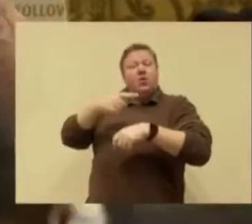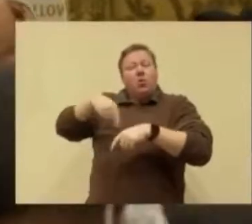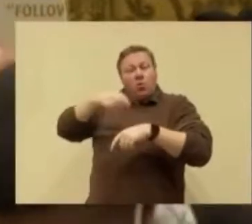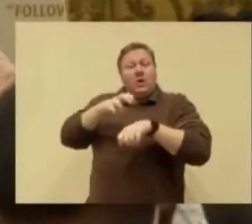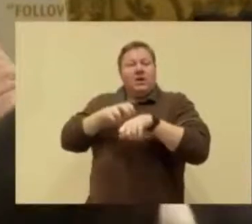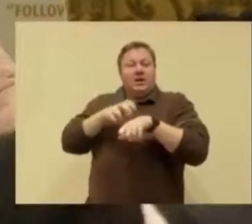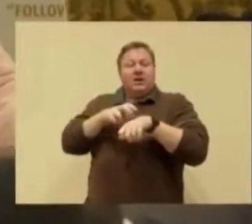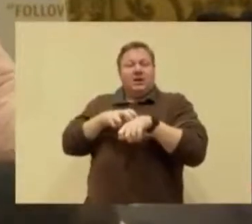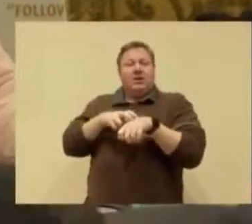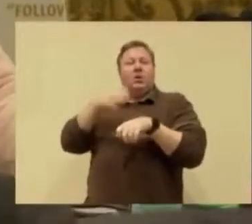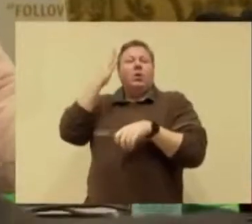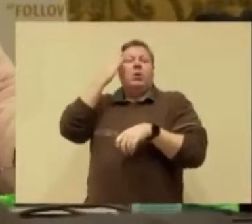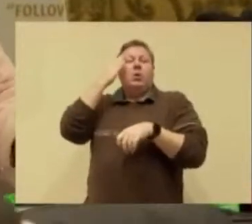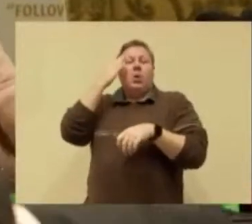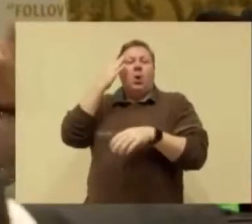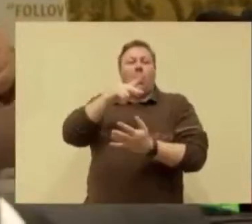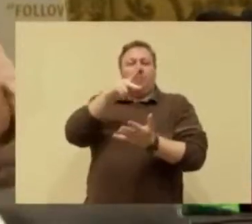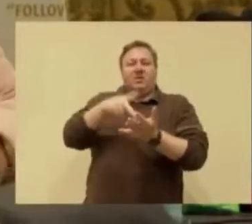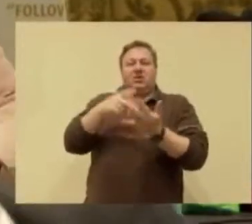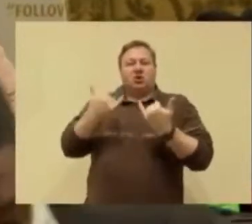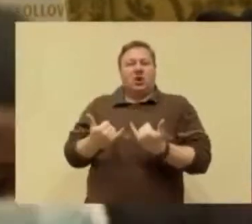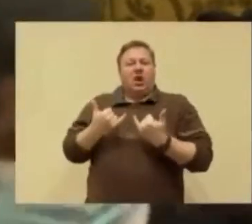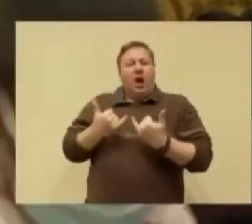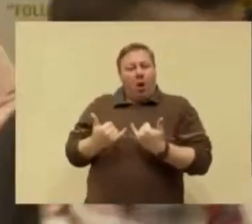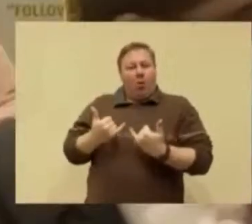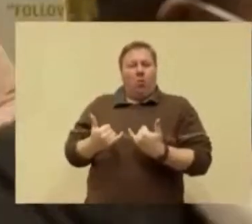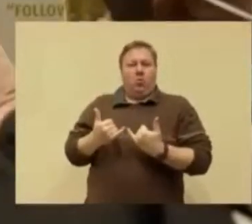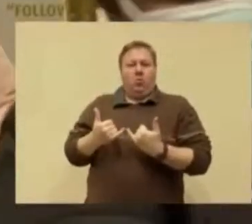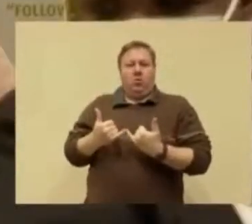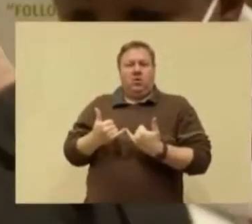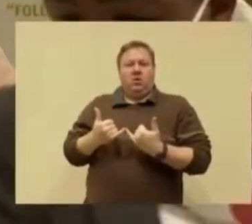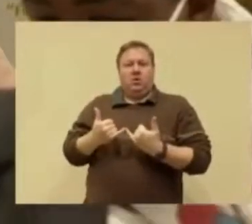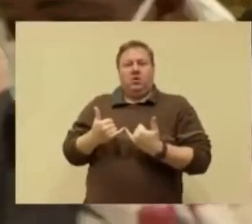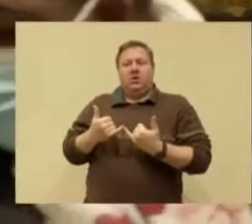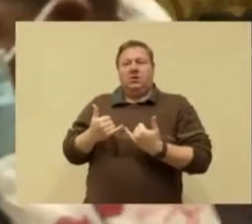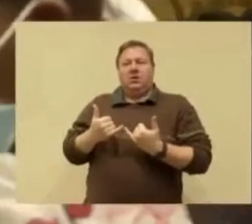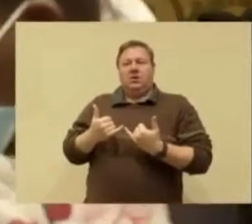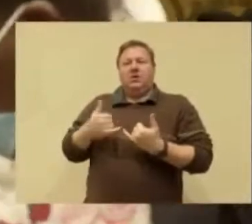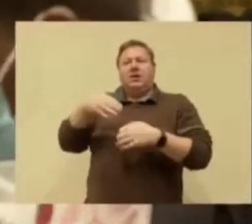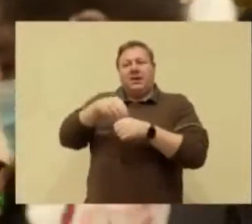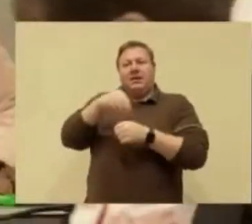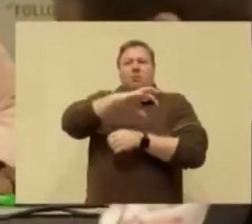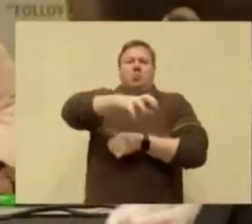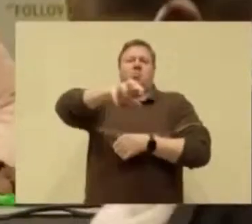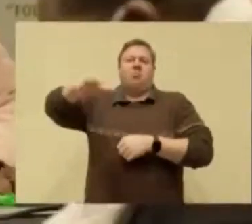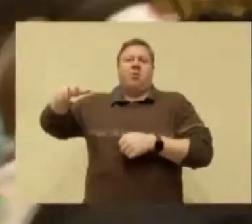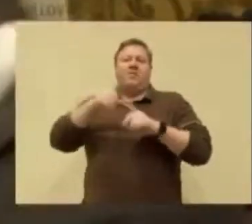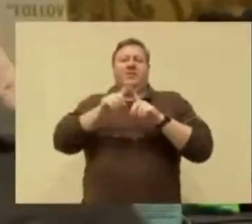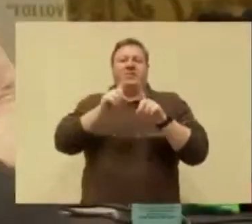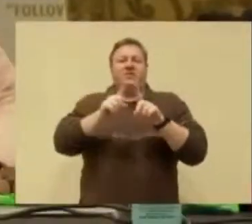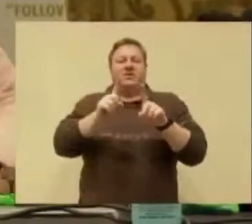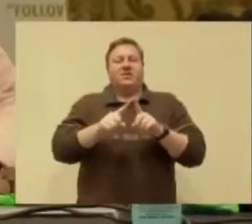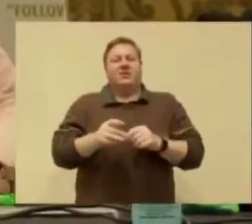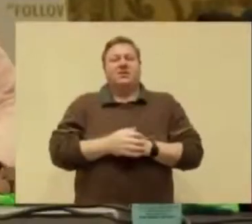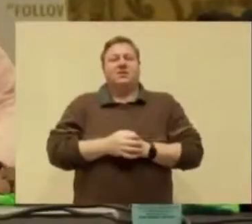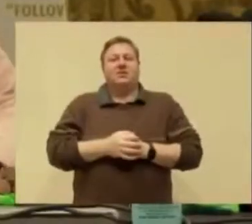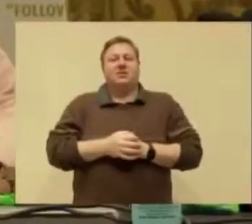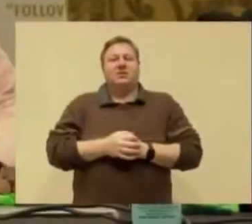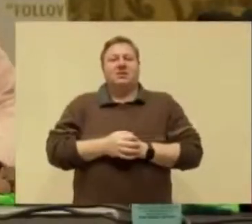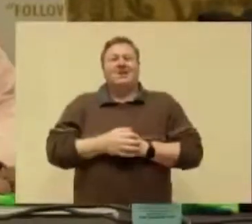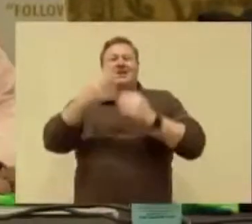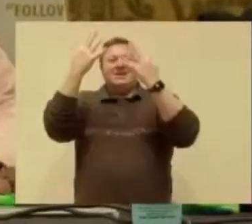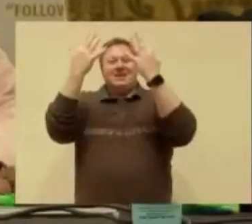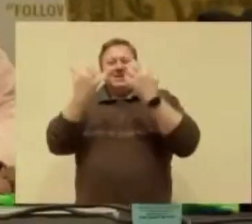this current position in the in the the provinces but state sa we